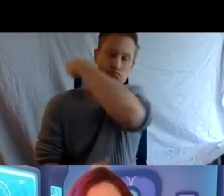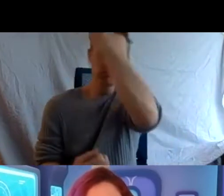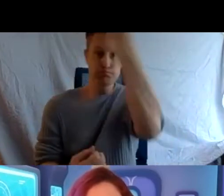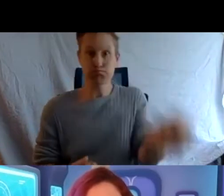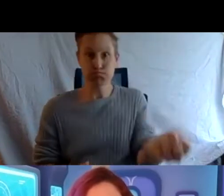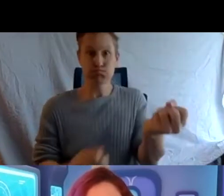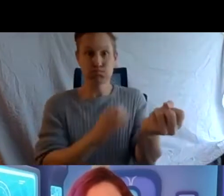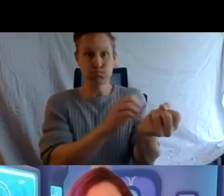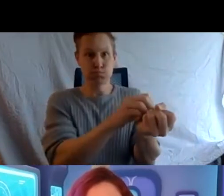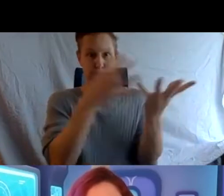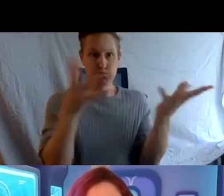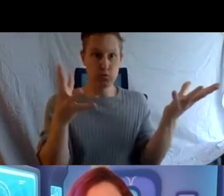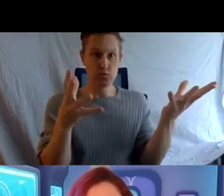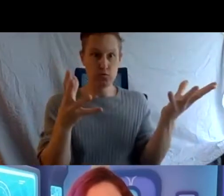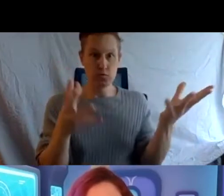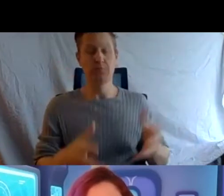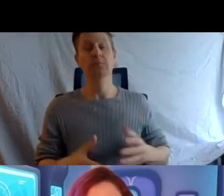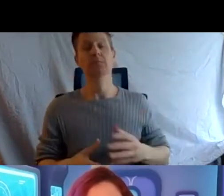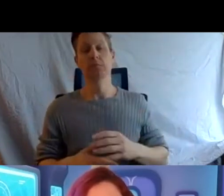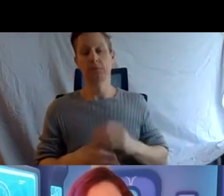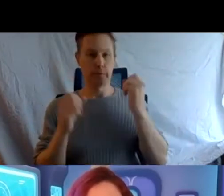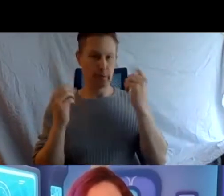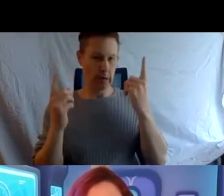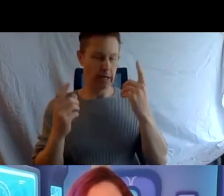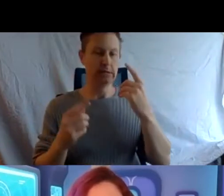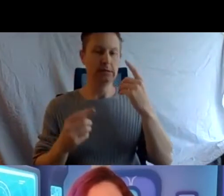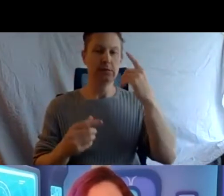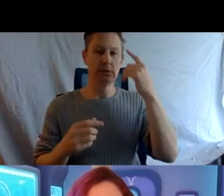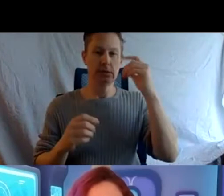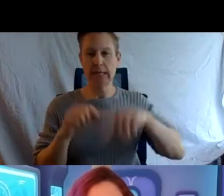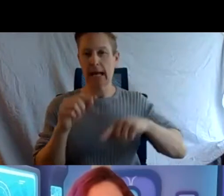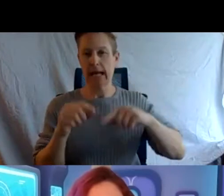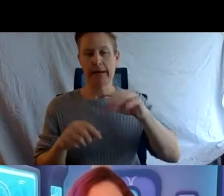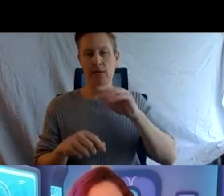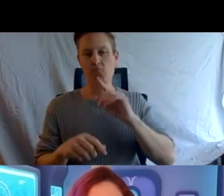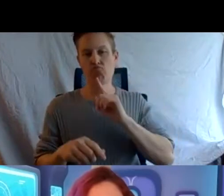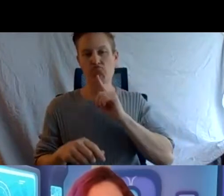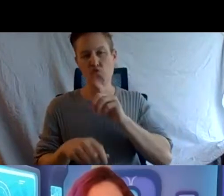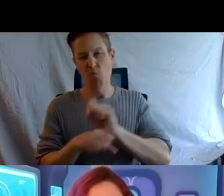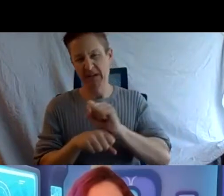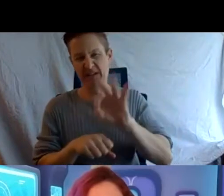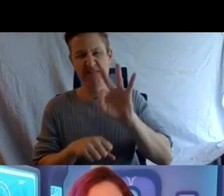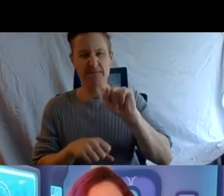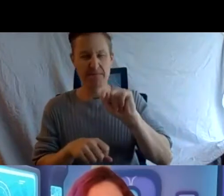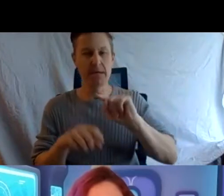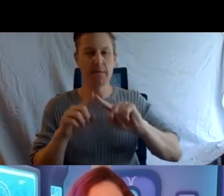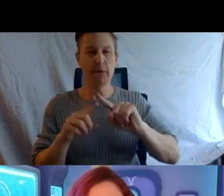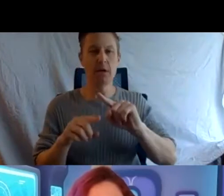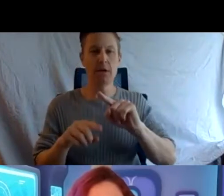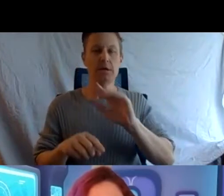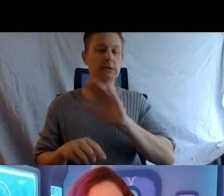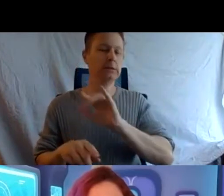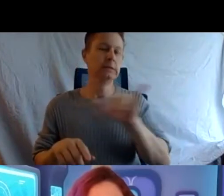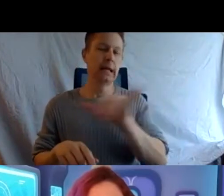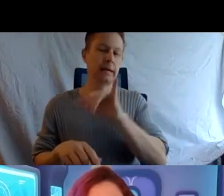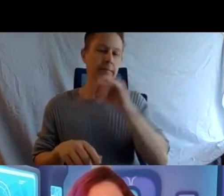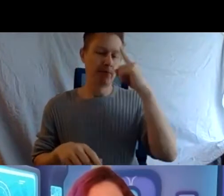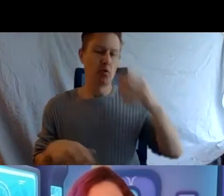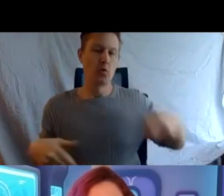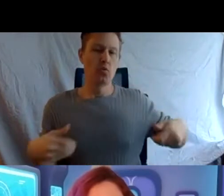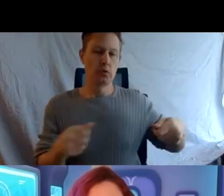really couldn't fit in your back pocket. So we wanted to give him the same capability. And when he was in